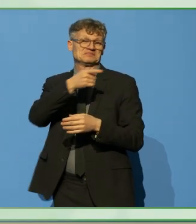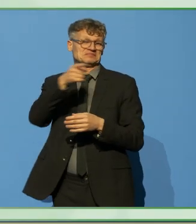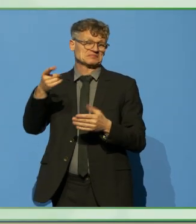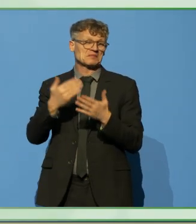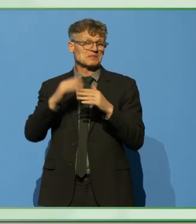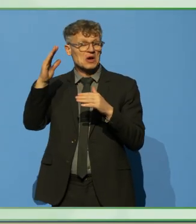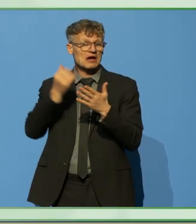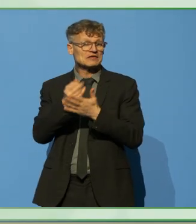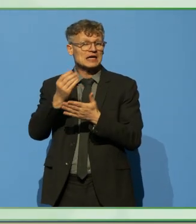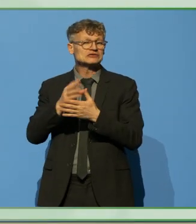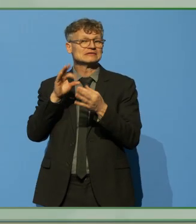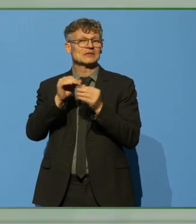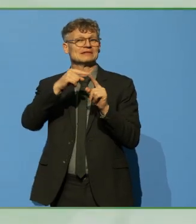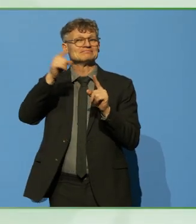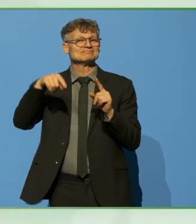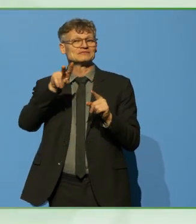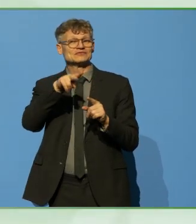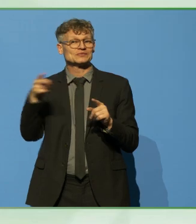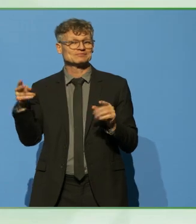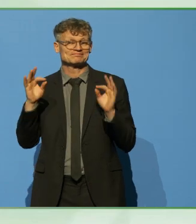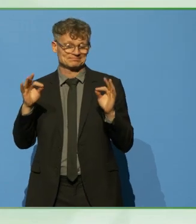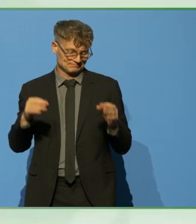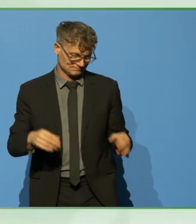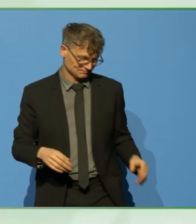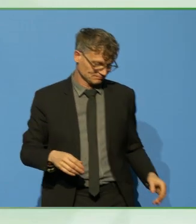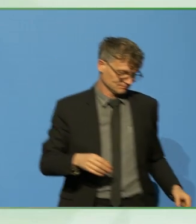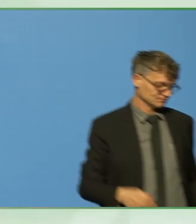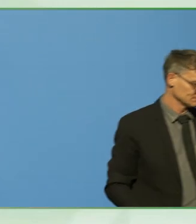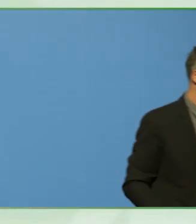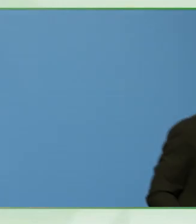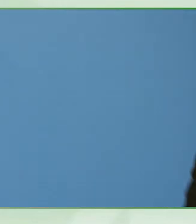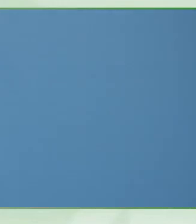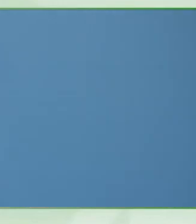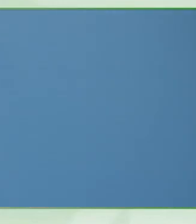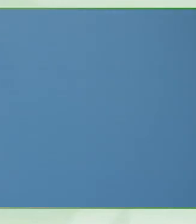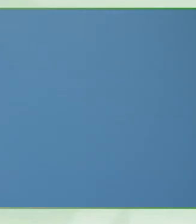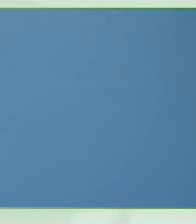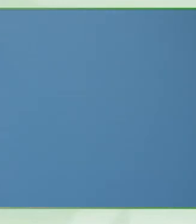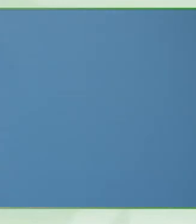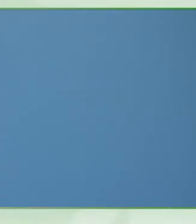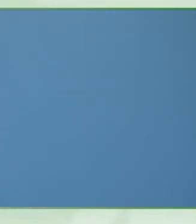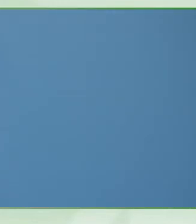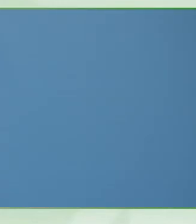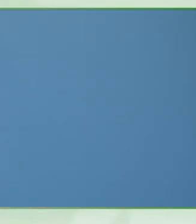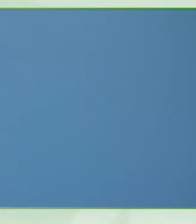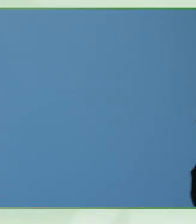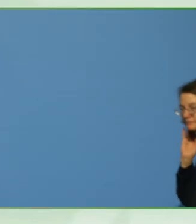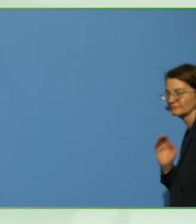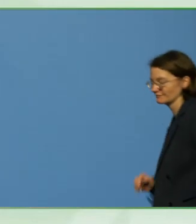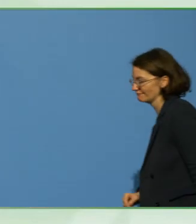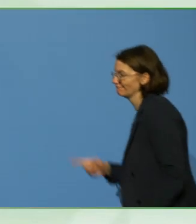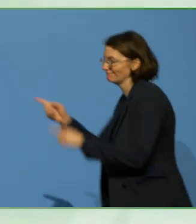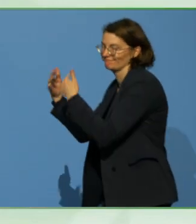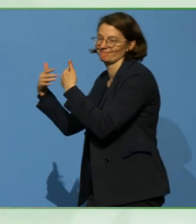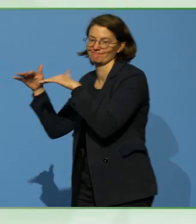Thank you. Thanks very much. And I think the point that you were kind